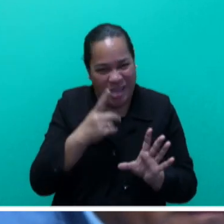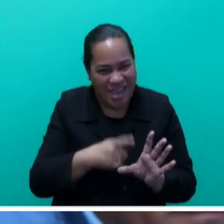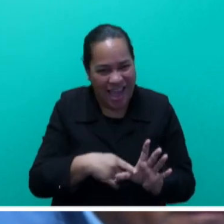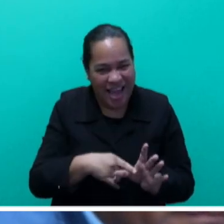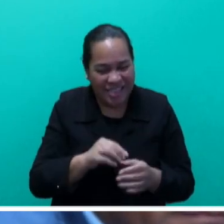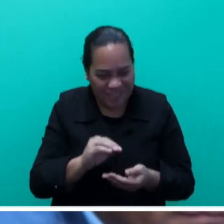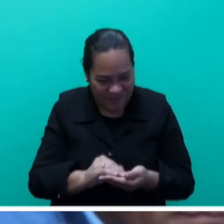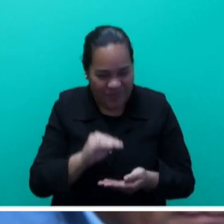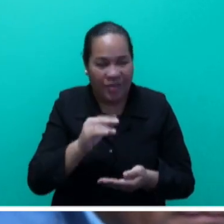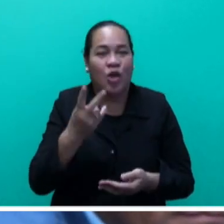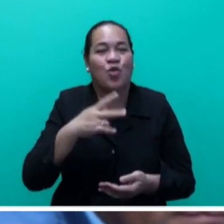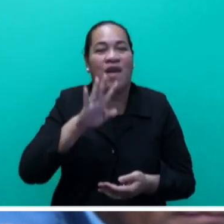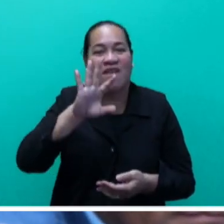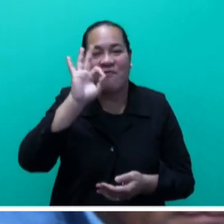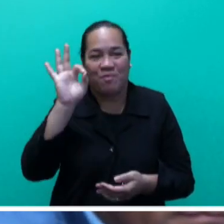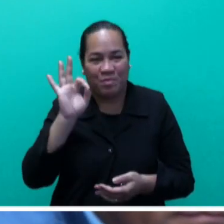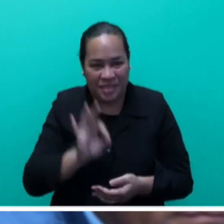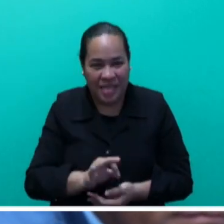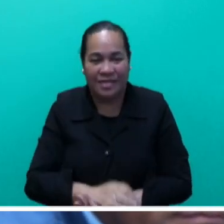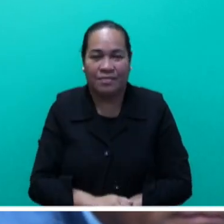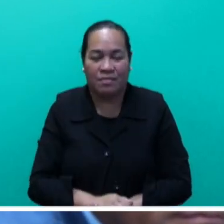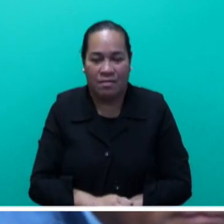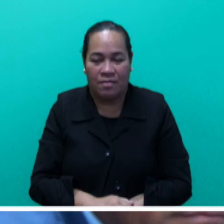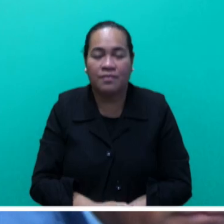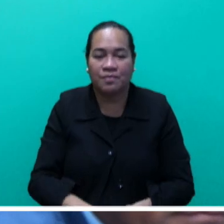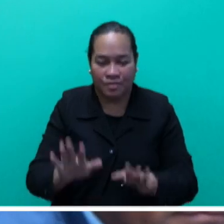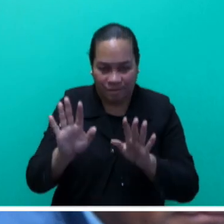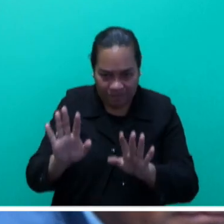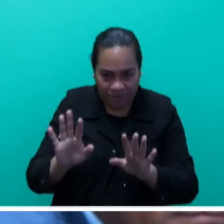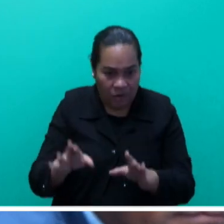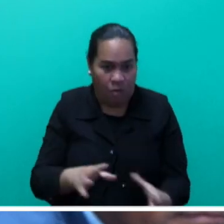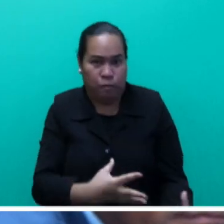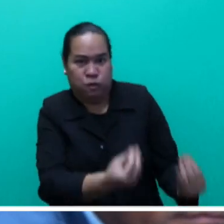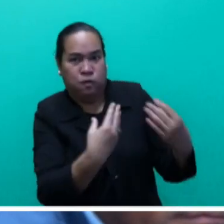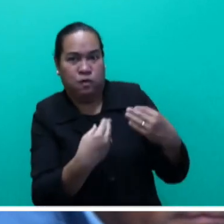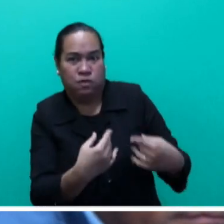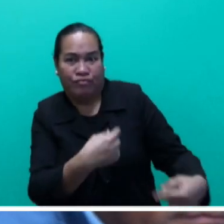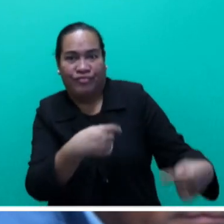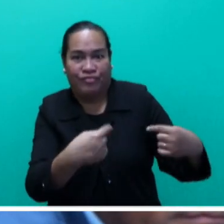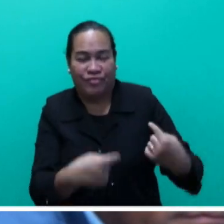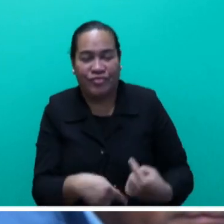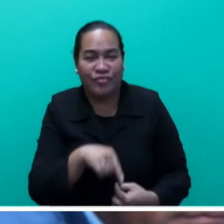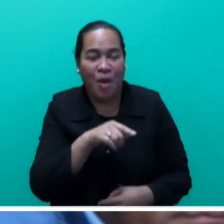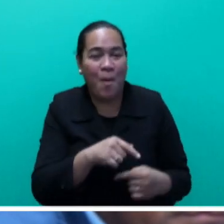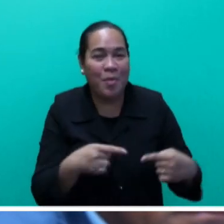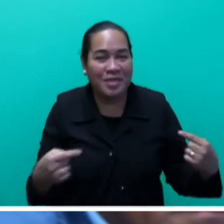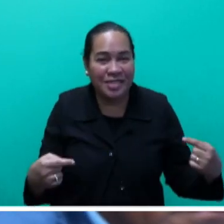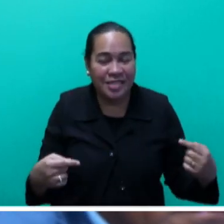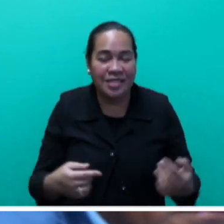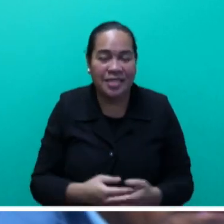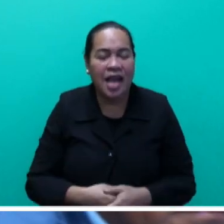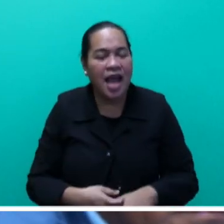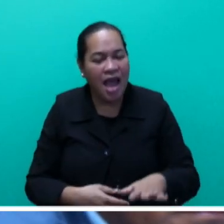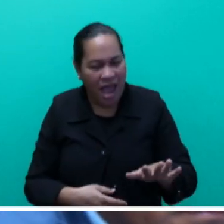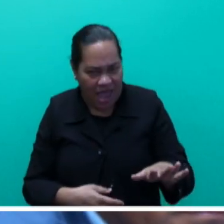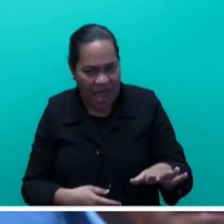by 25%. The facts are a bit, I know the facts hurt you. Order. Mr. Speaker,